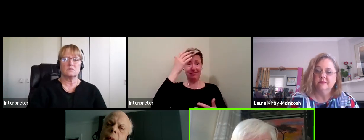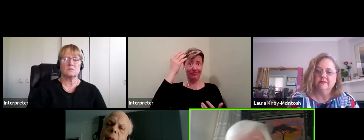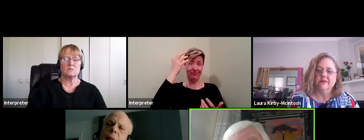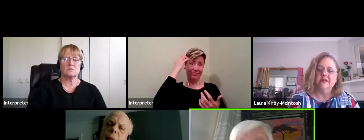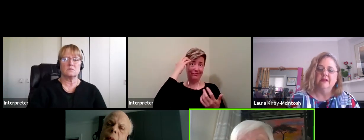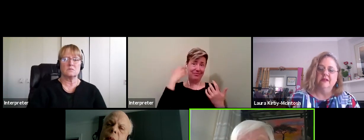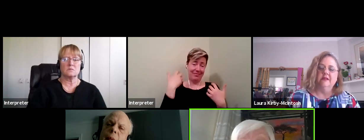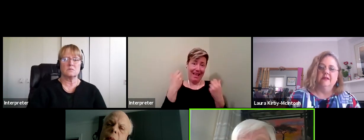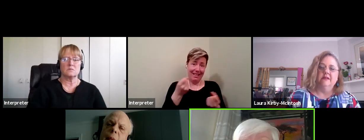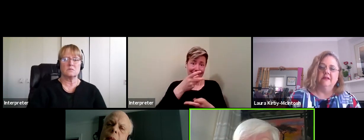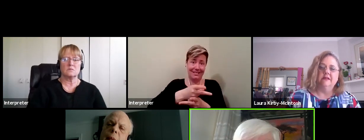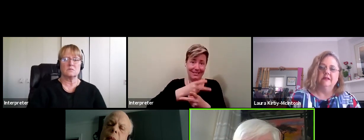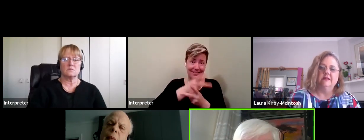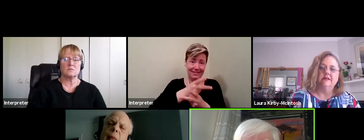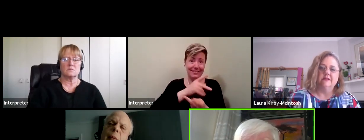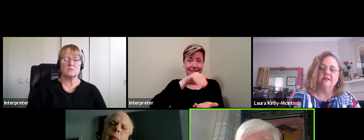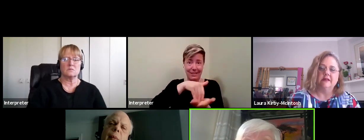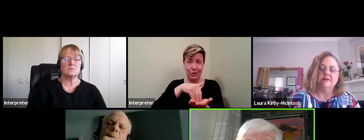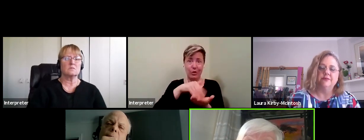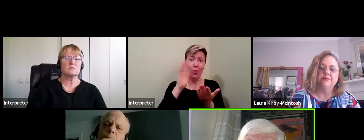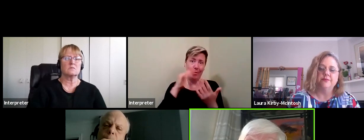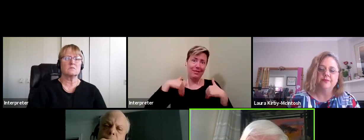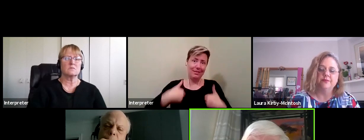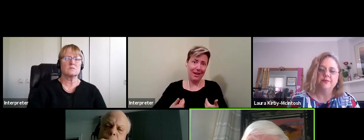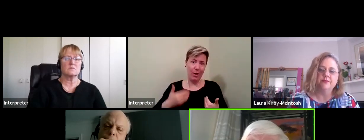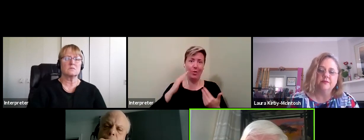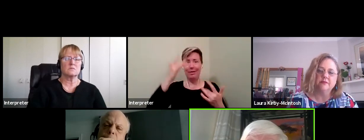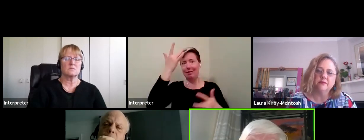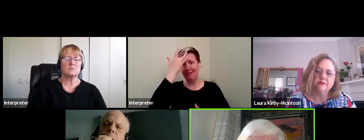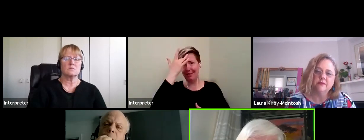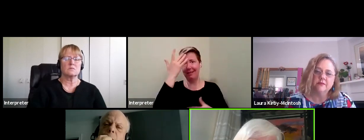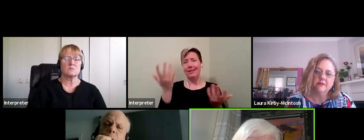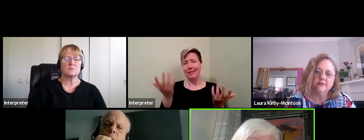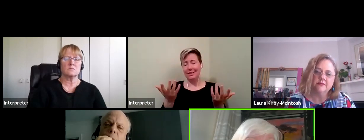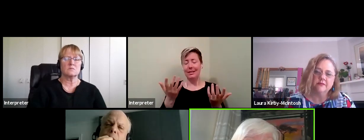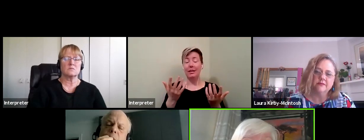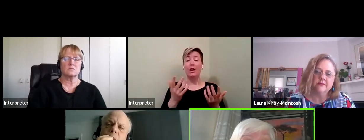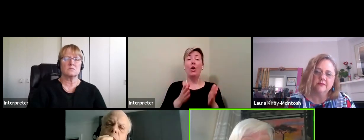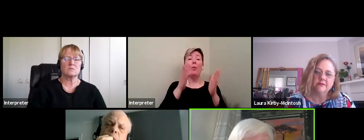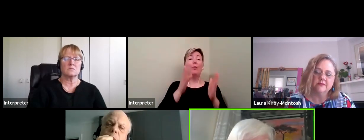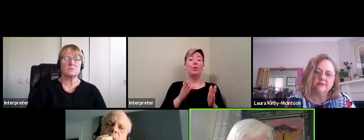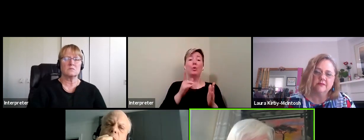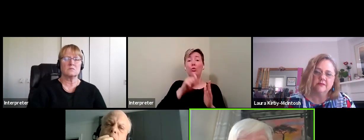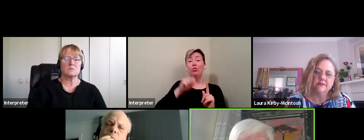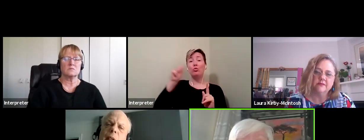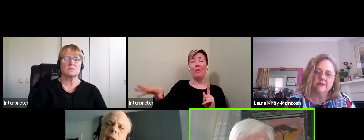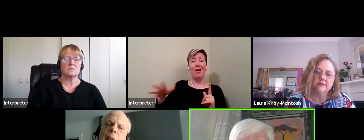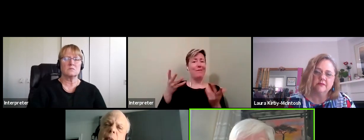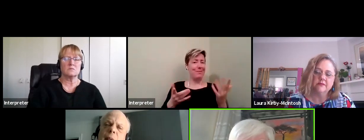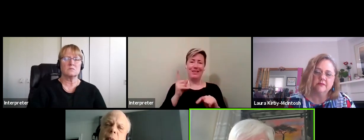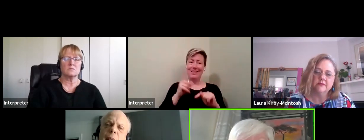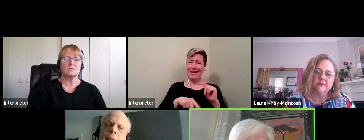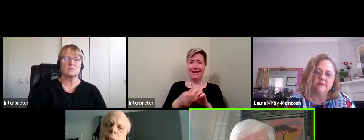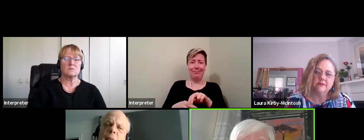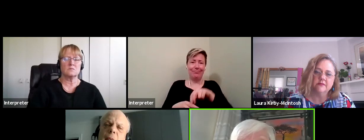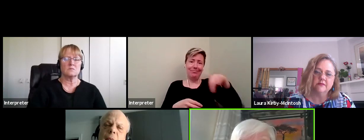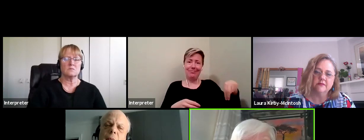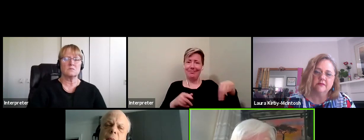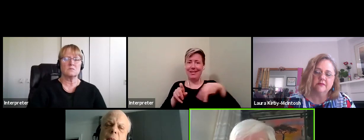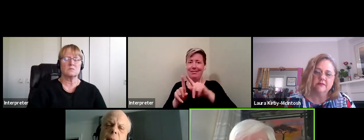long-term disabilities arriving, are going to be fatigued. And the person who's dropping them off may not be allowed to go help them to take them to the